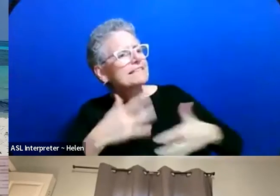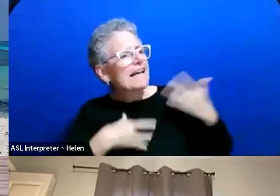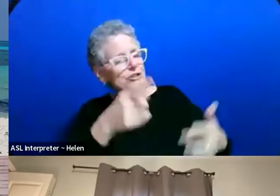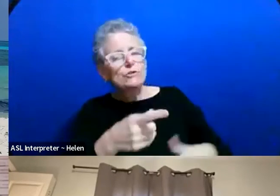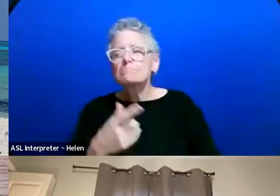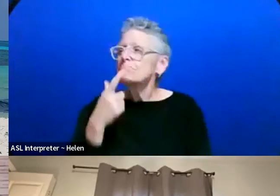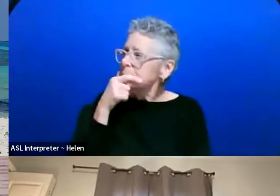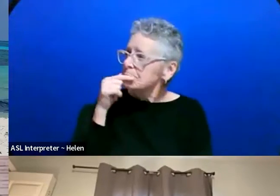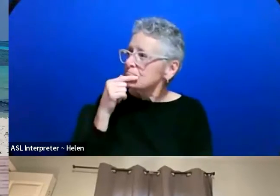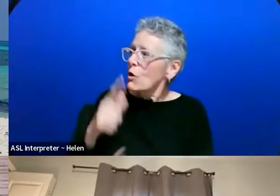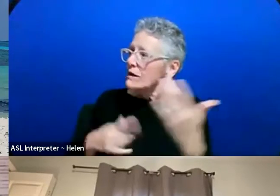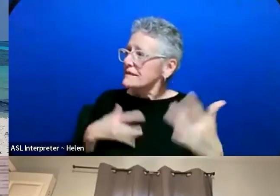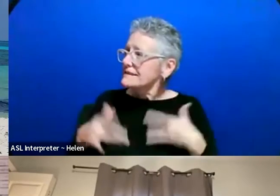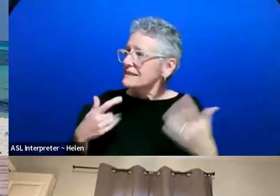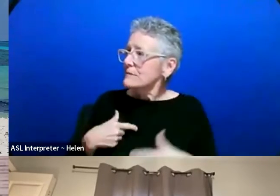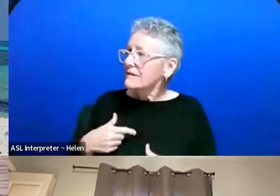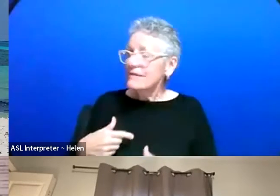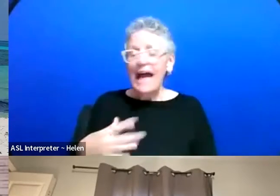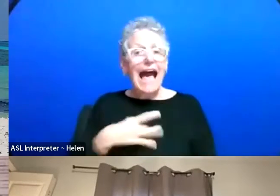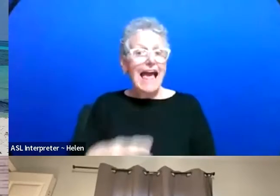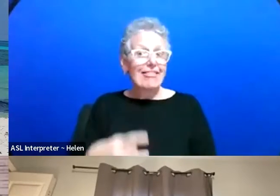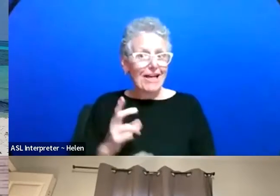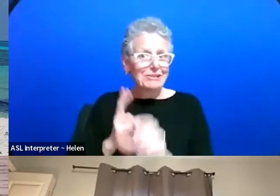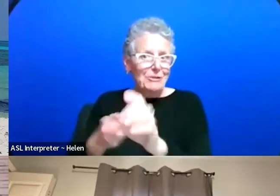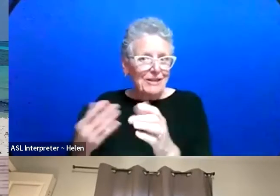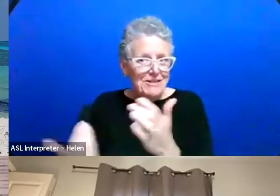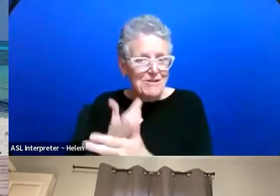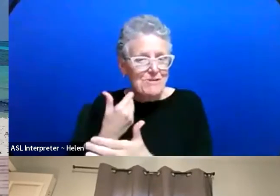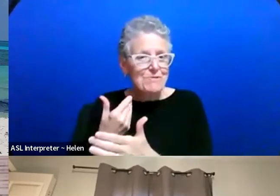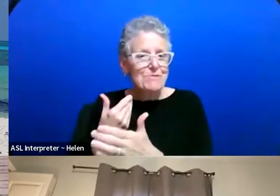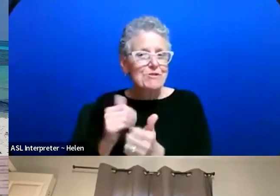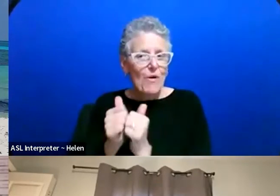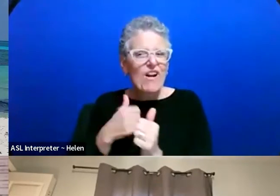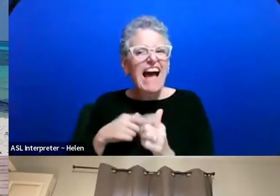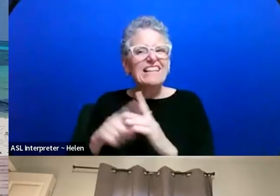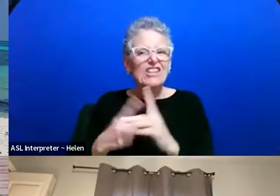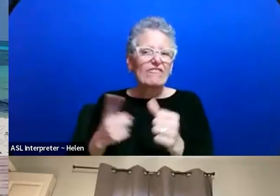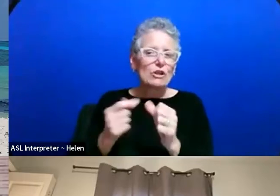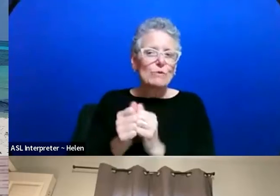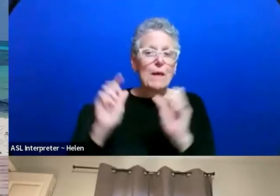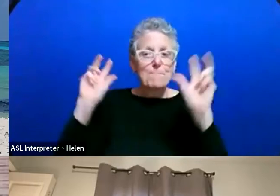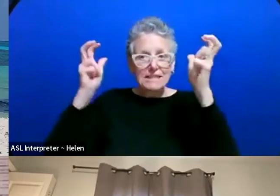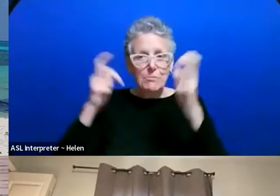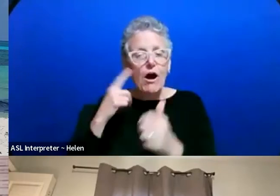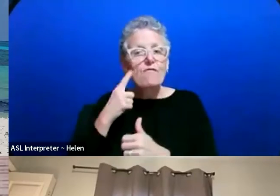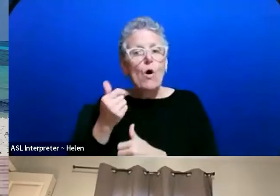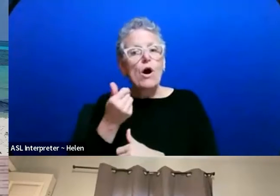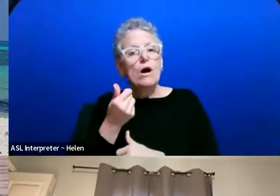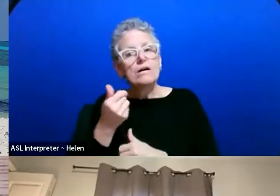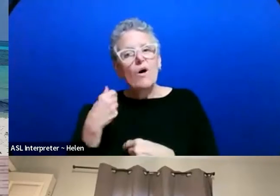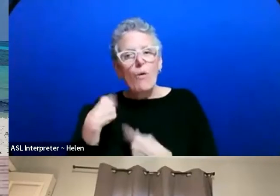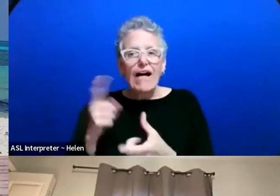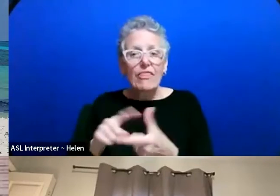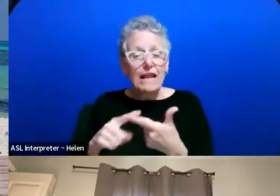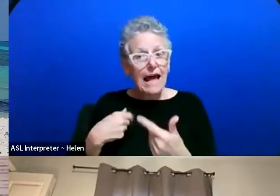guess I kind of like starting the new sport. So like I first started with basketball. I played that for a while. Then I had twin boys, and I thought, well,